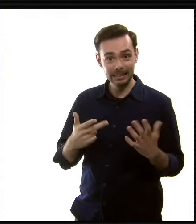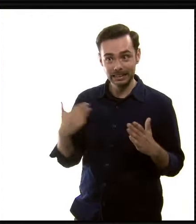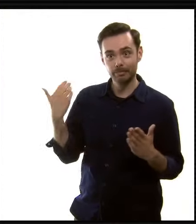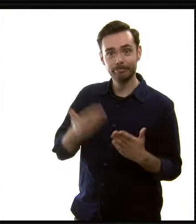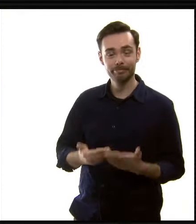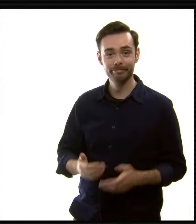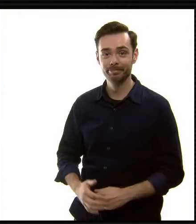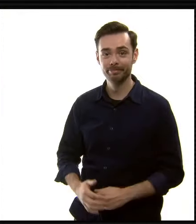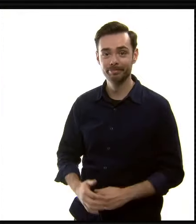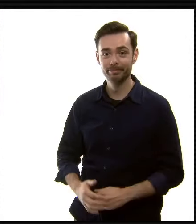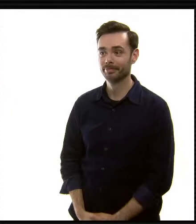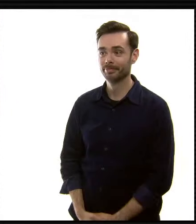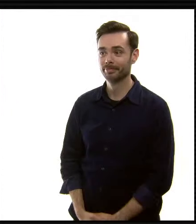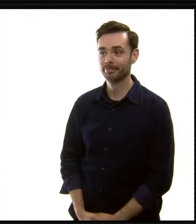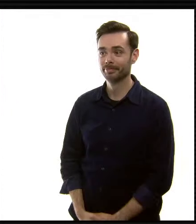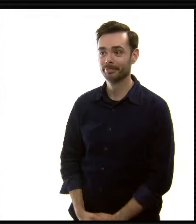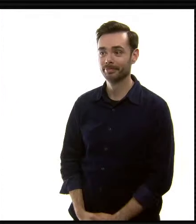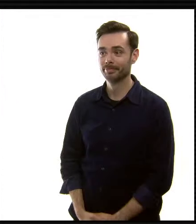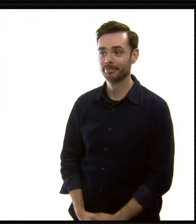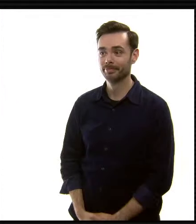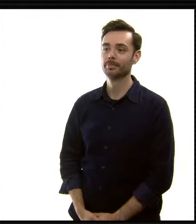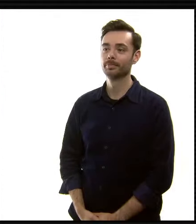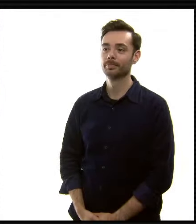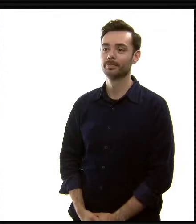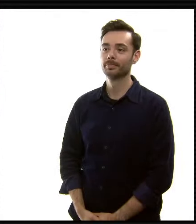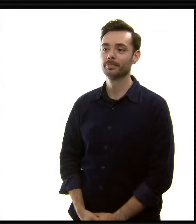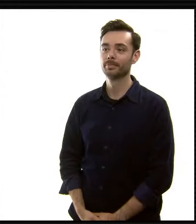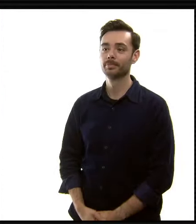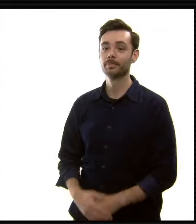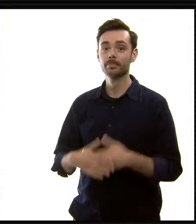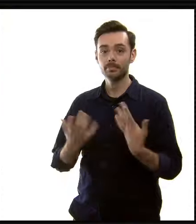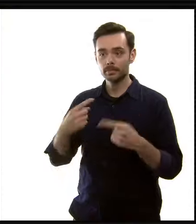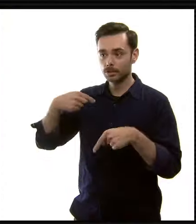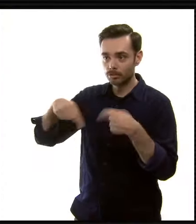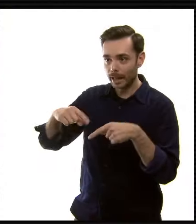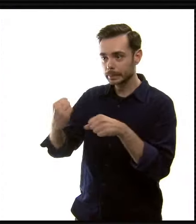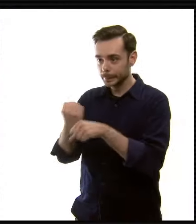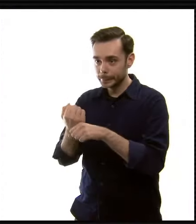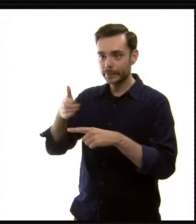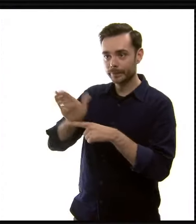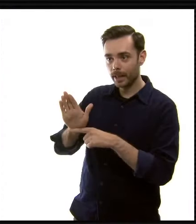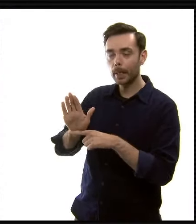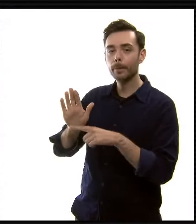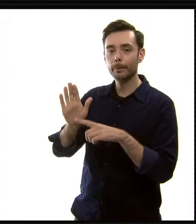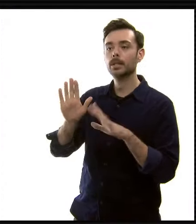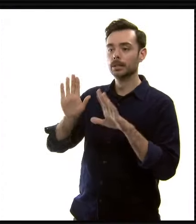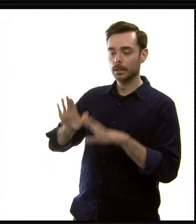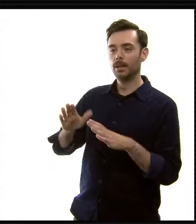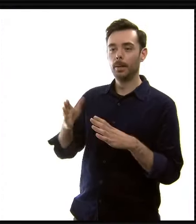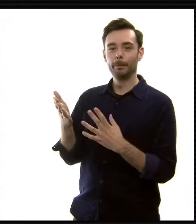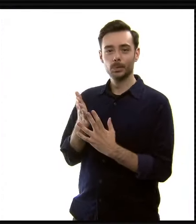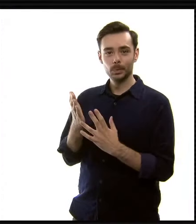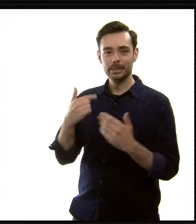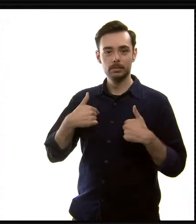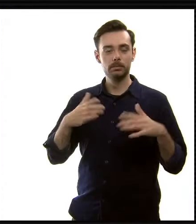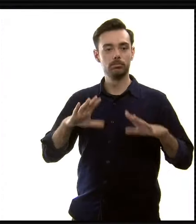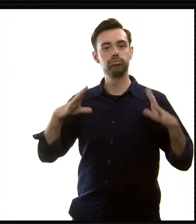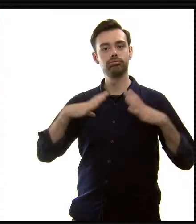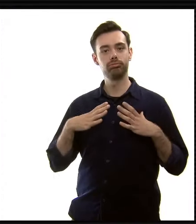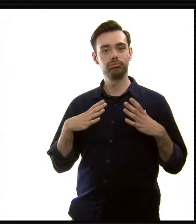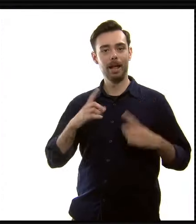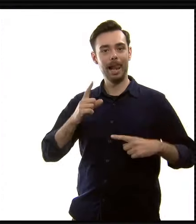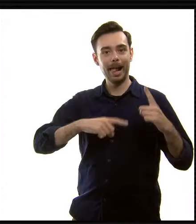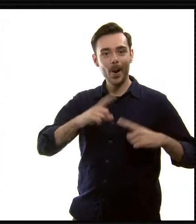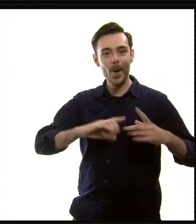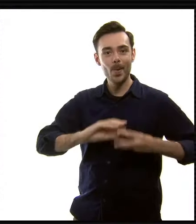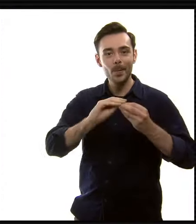When I'm not making a film, I build with LEGO bricks. It's a way to unwind, and it's a way to work in a physical